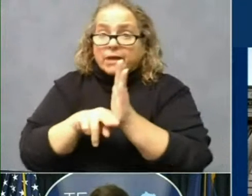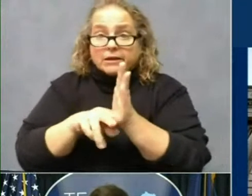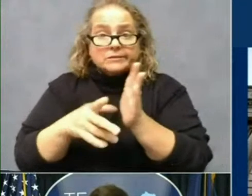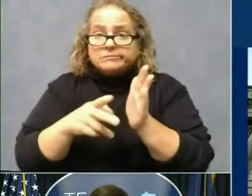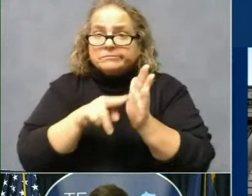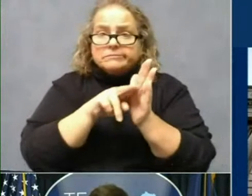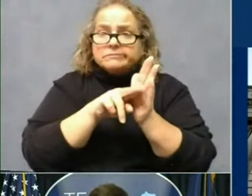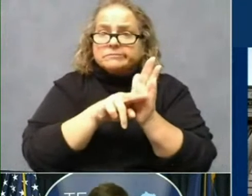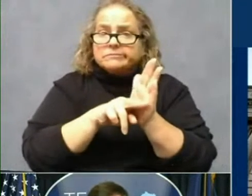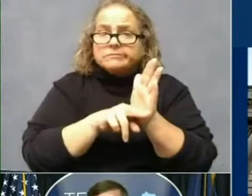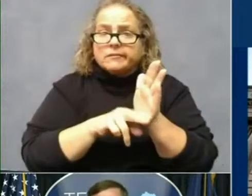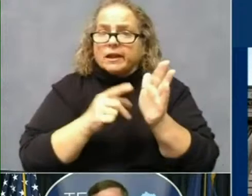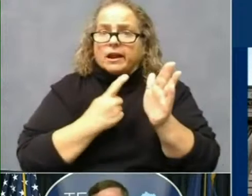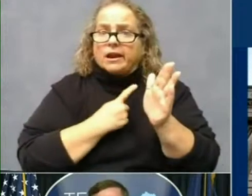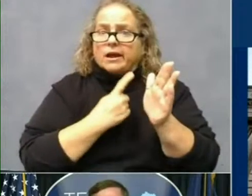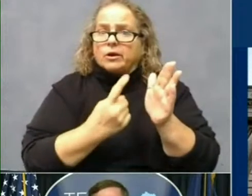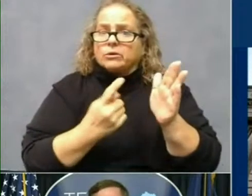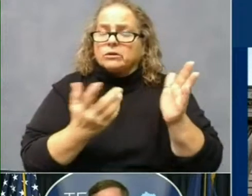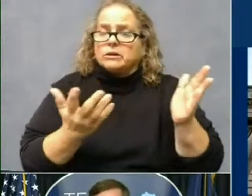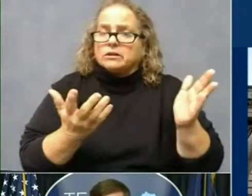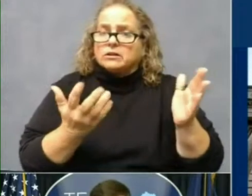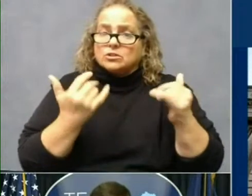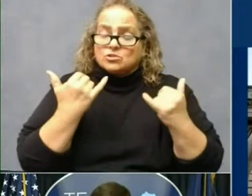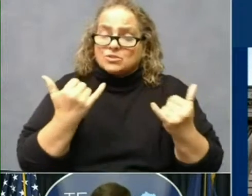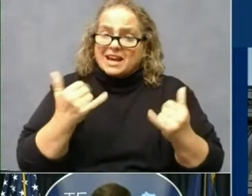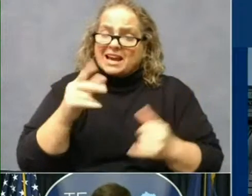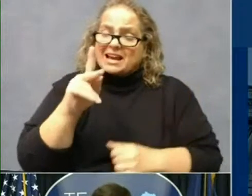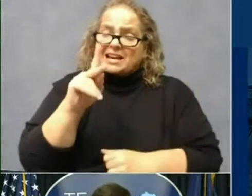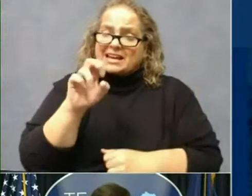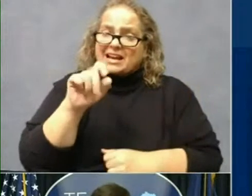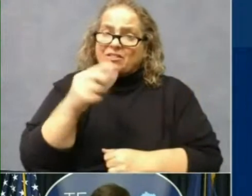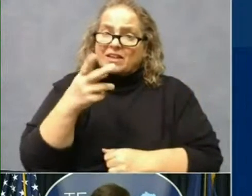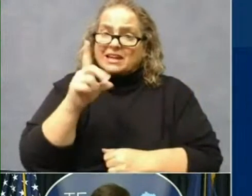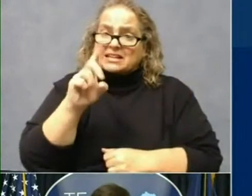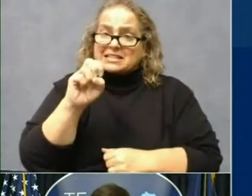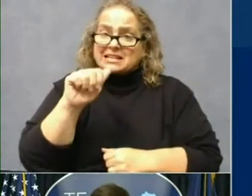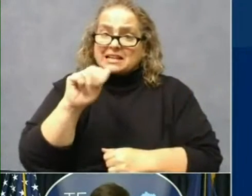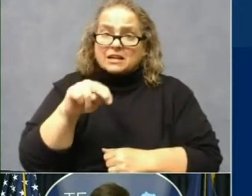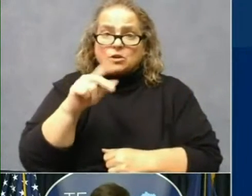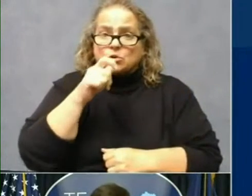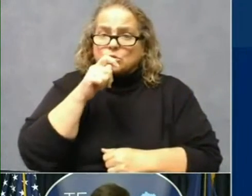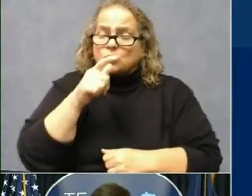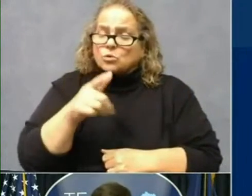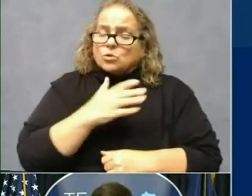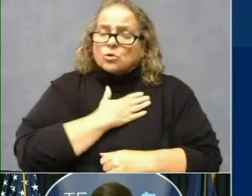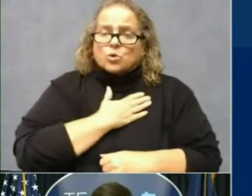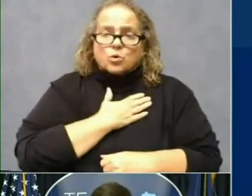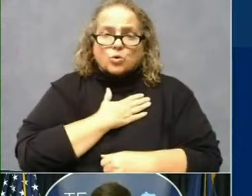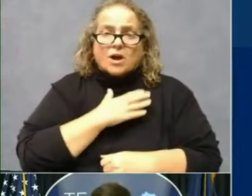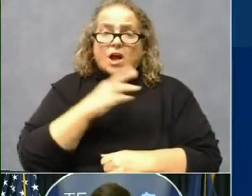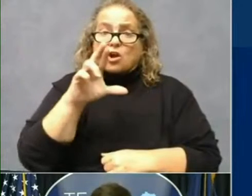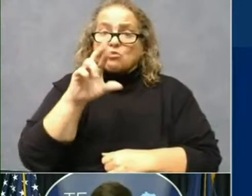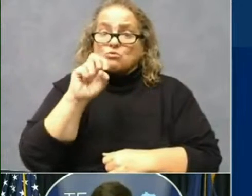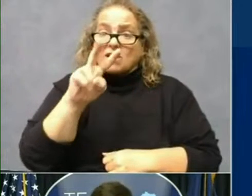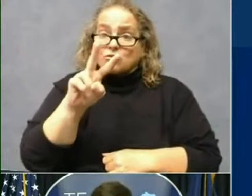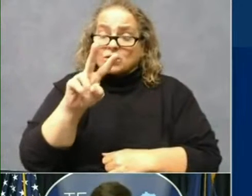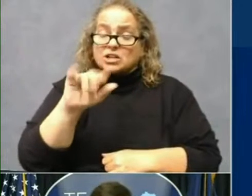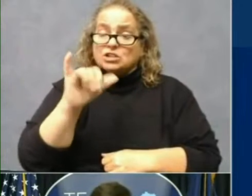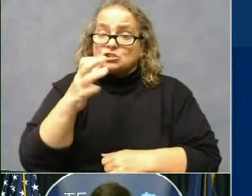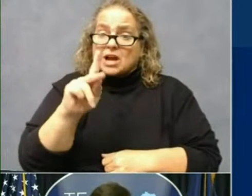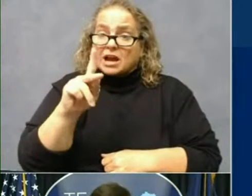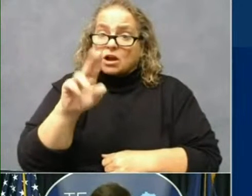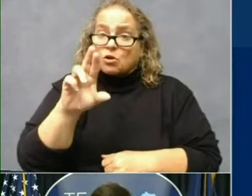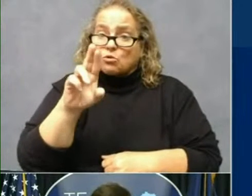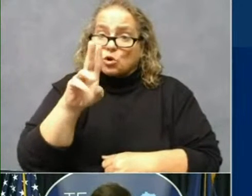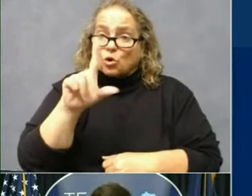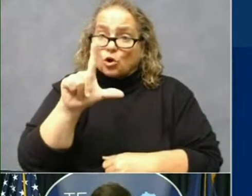soloist Keith Dean, who was remarkable, Reverend Jack Brewer, who gave a special